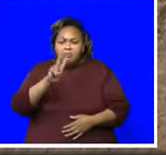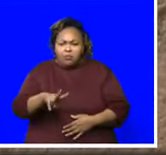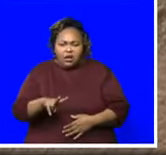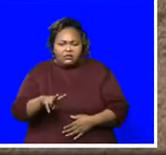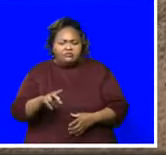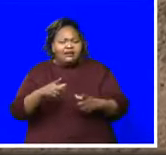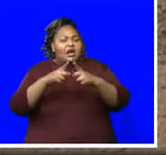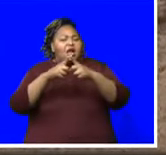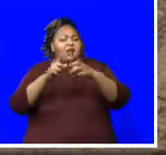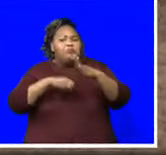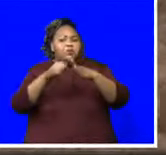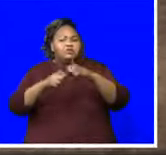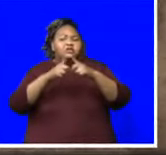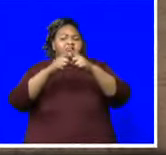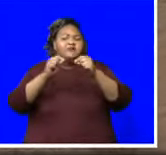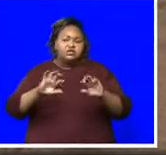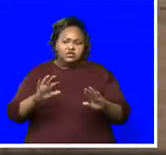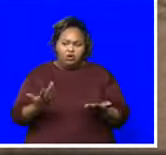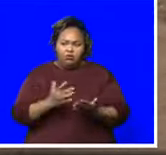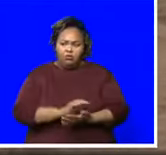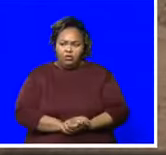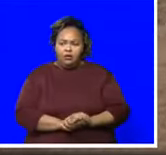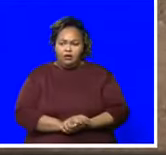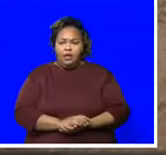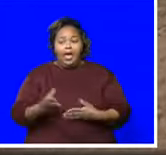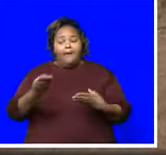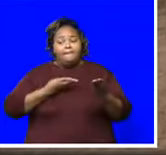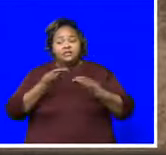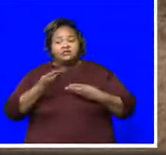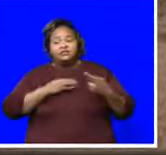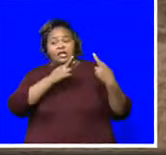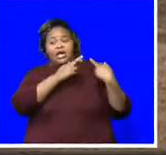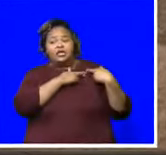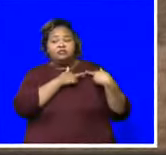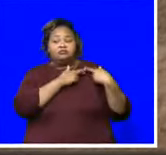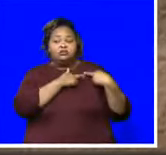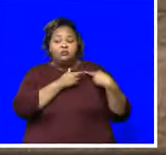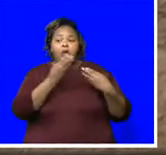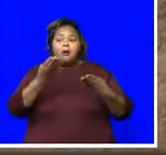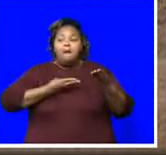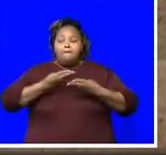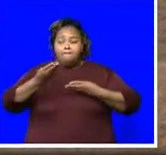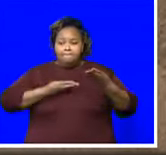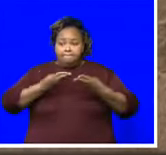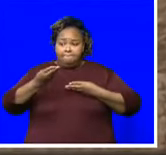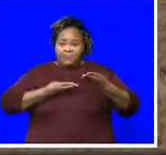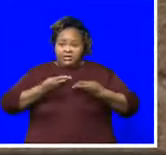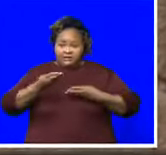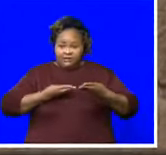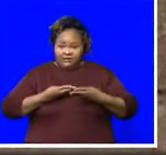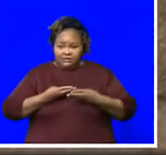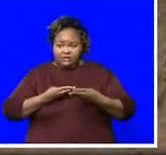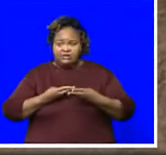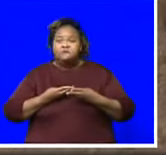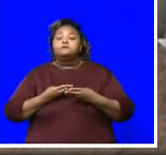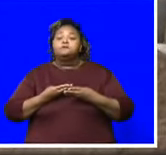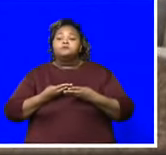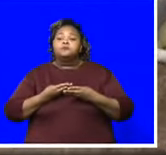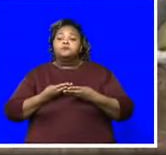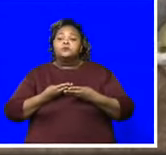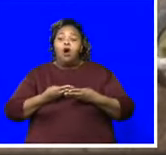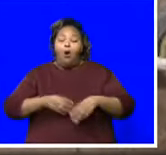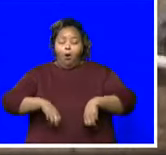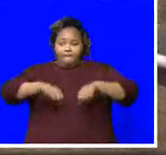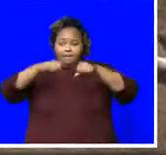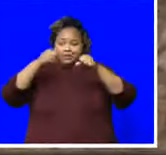sikhulumisana nalokhulumela lekontraki iCodal Enterprise Fidel Munyendwiri lothite sivumelwano sabo